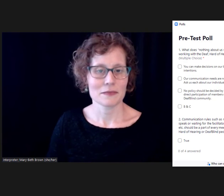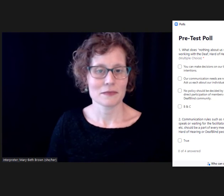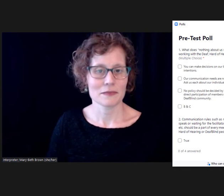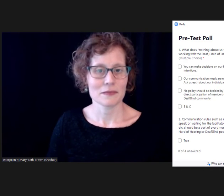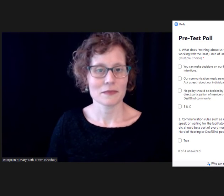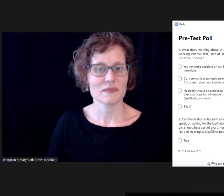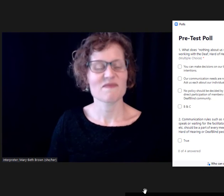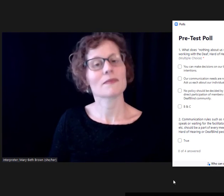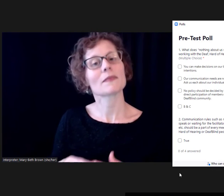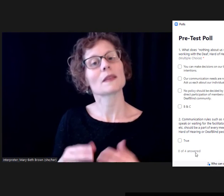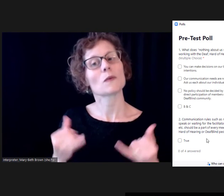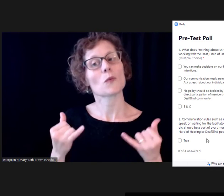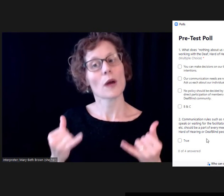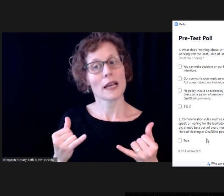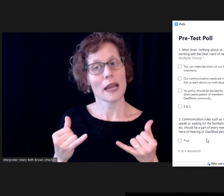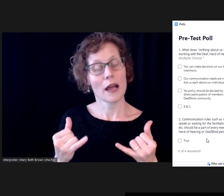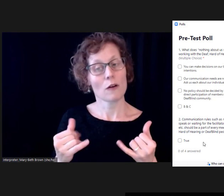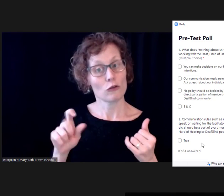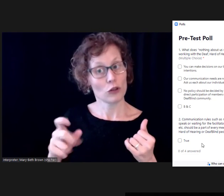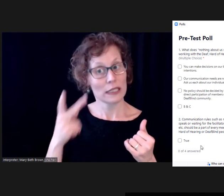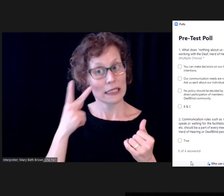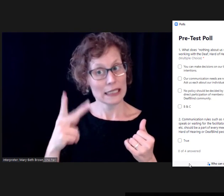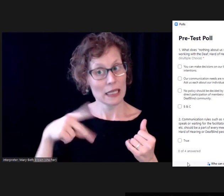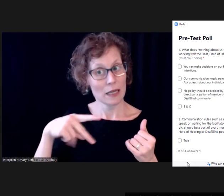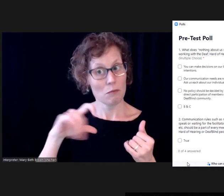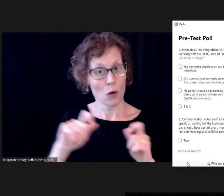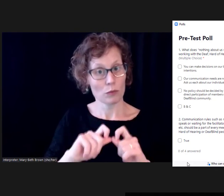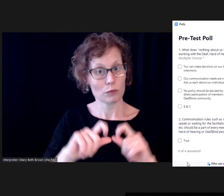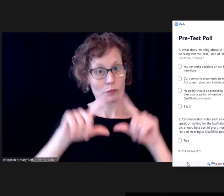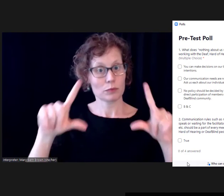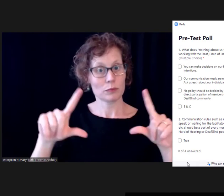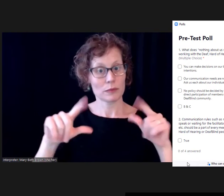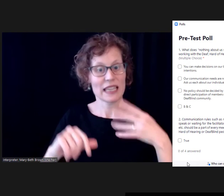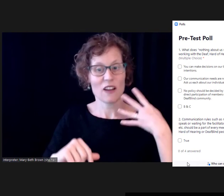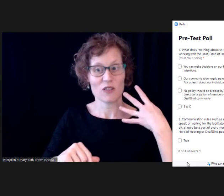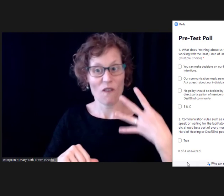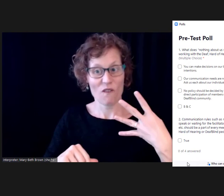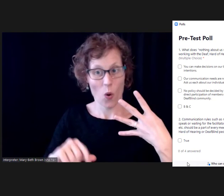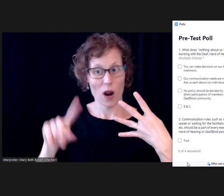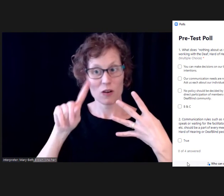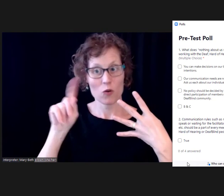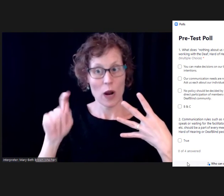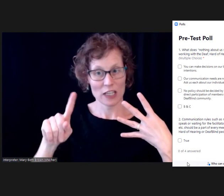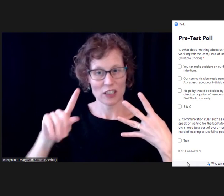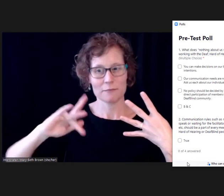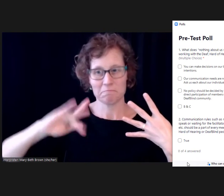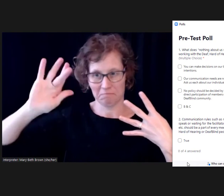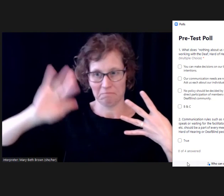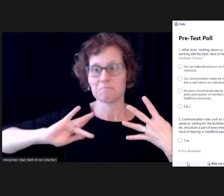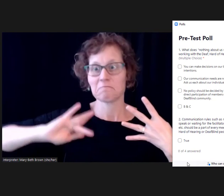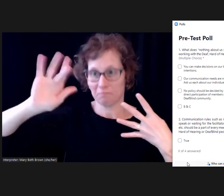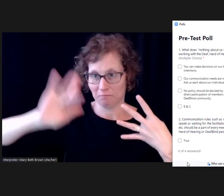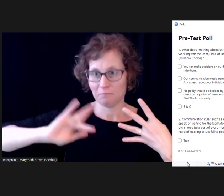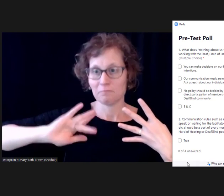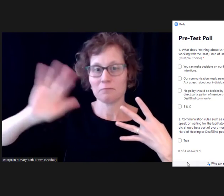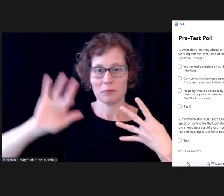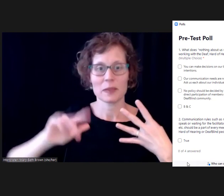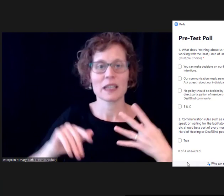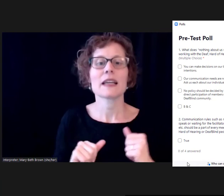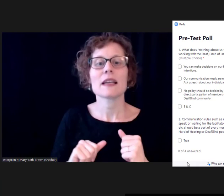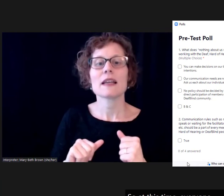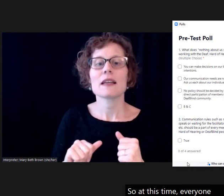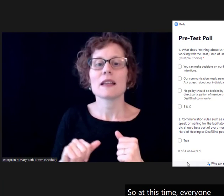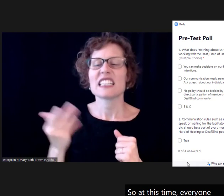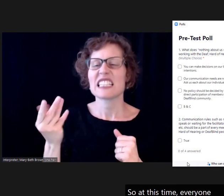So at this time, everyone should see the poll on their screen with 4 questions and multiple answers.